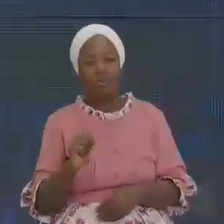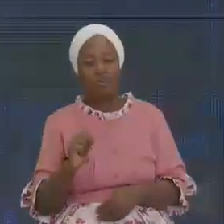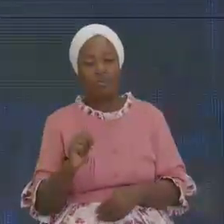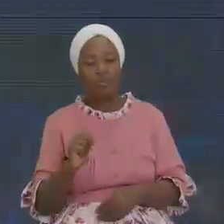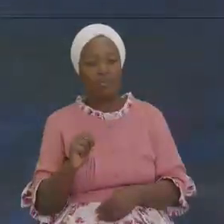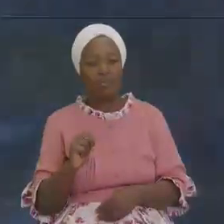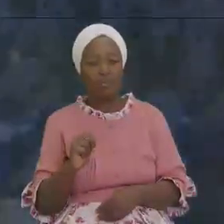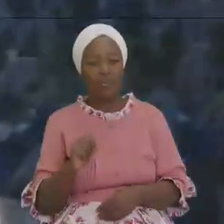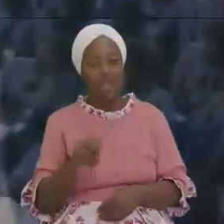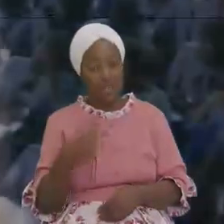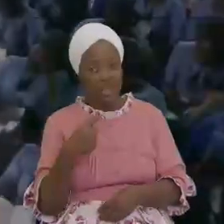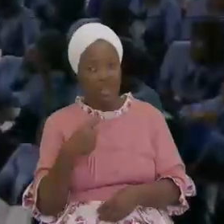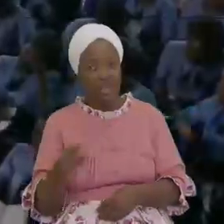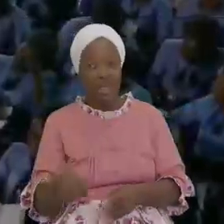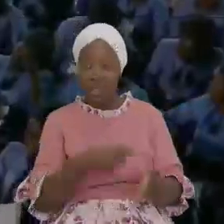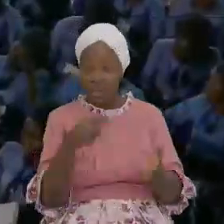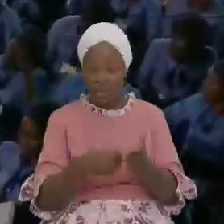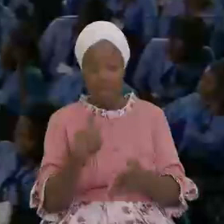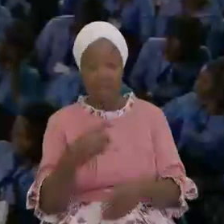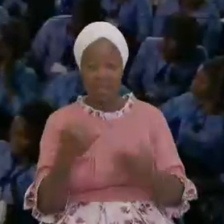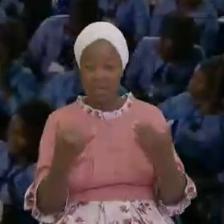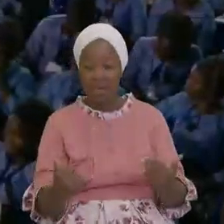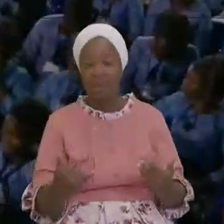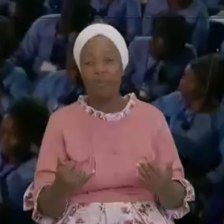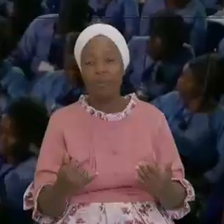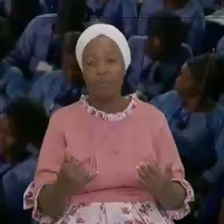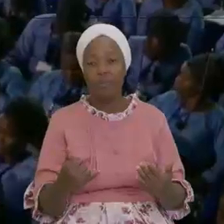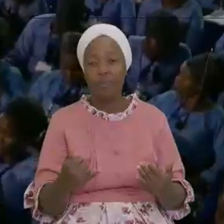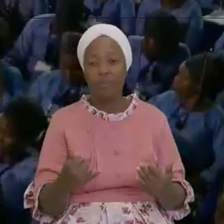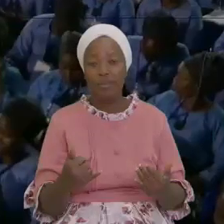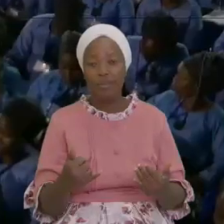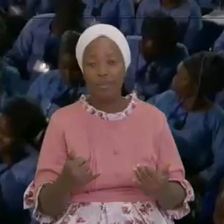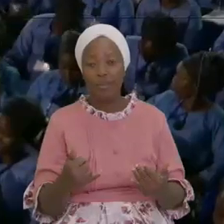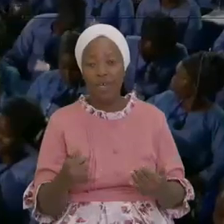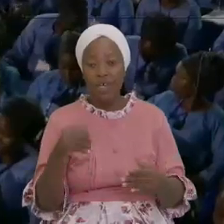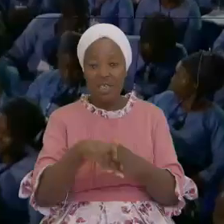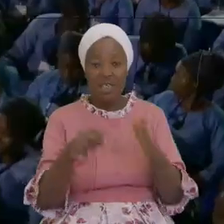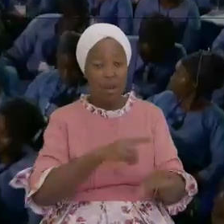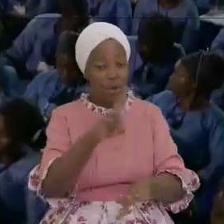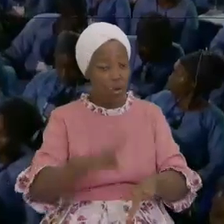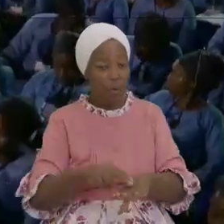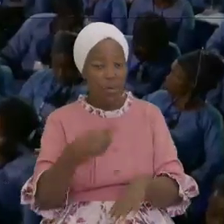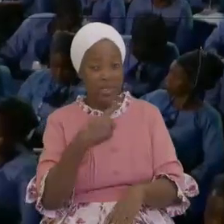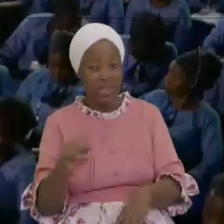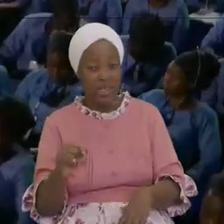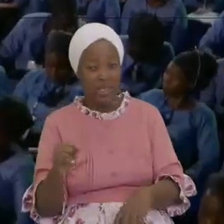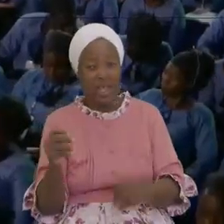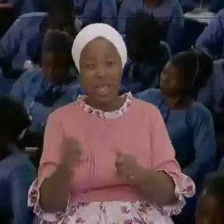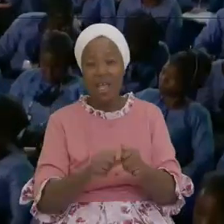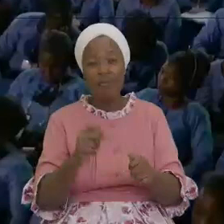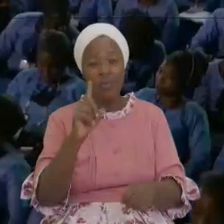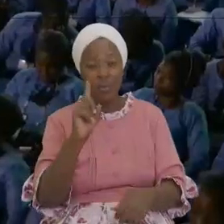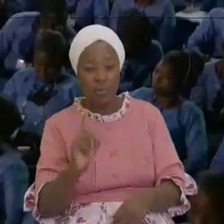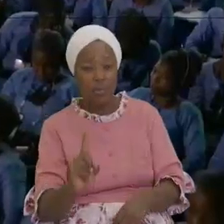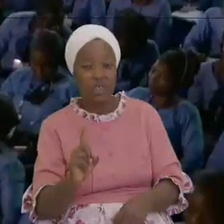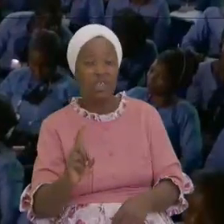It says, this saying now is the normal saying everybody